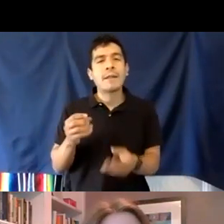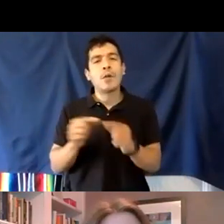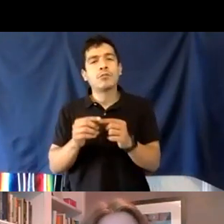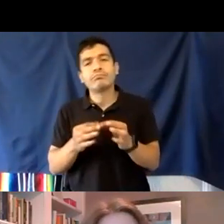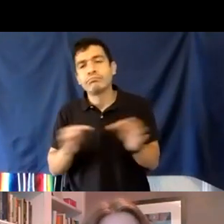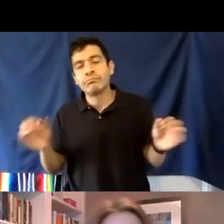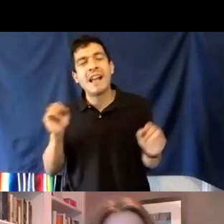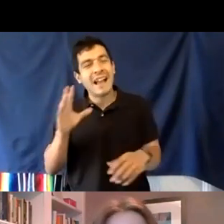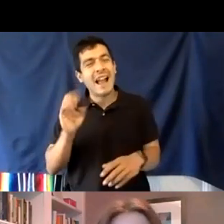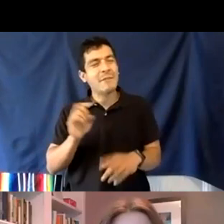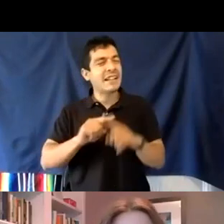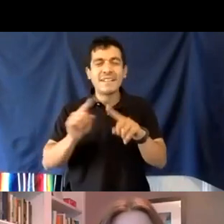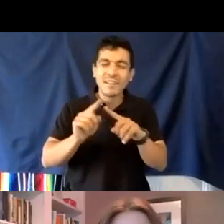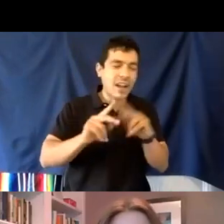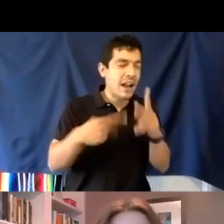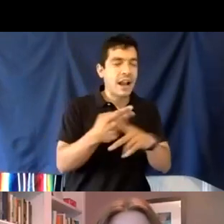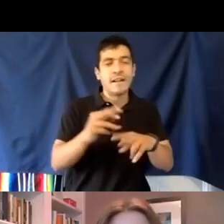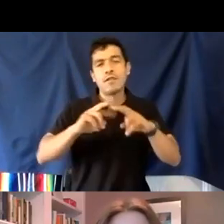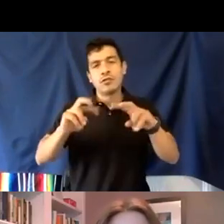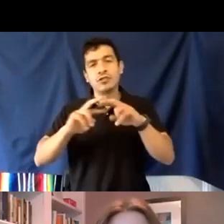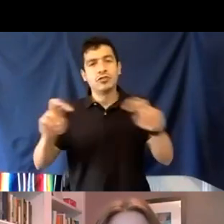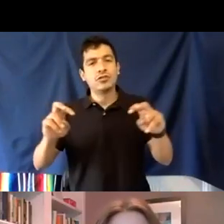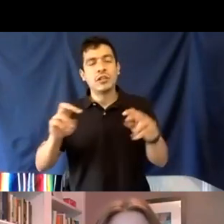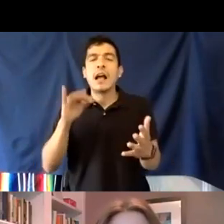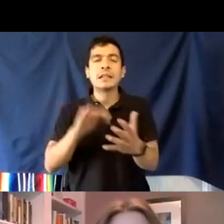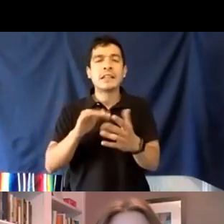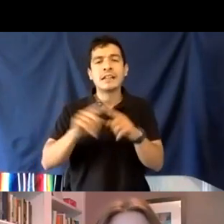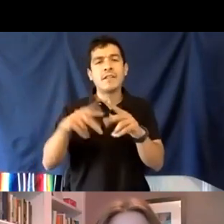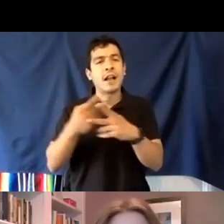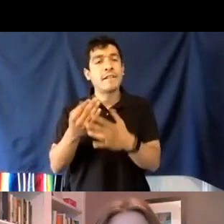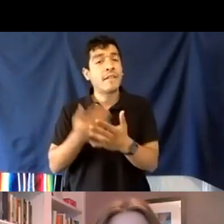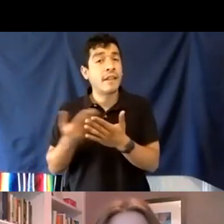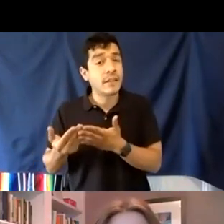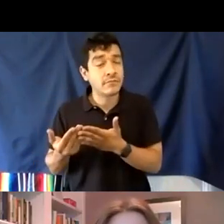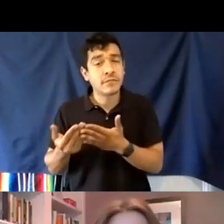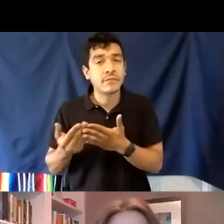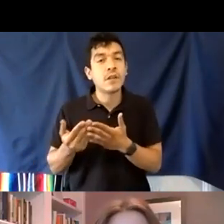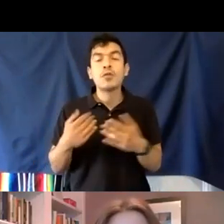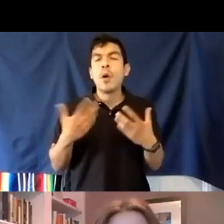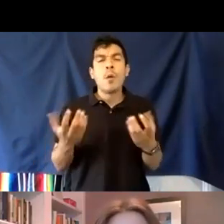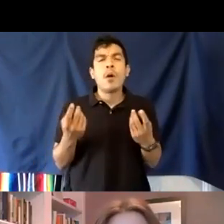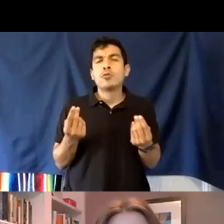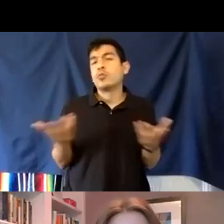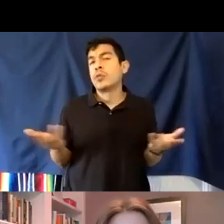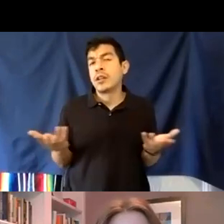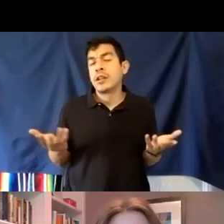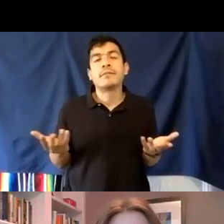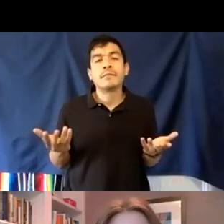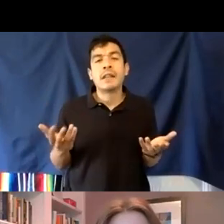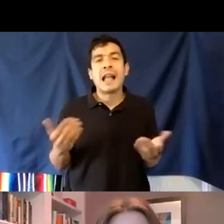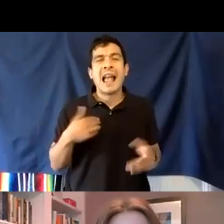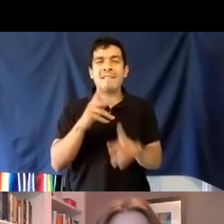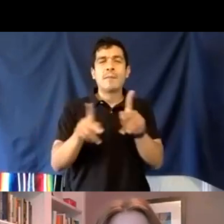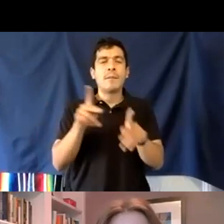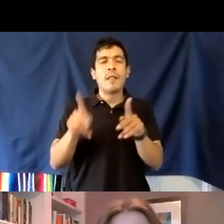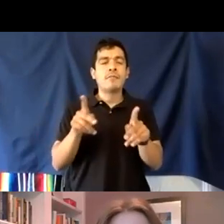There's lots of different types of research studying different types of things. And so what I wanted to do was to have folks give, you